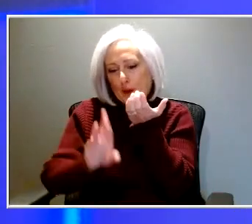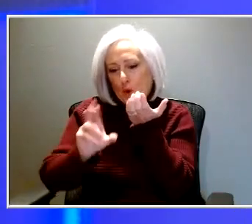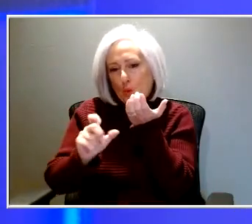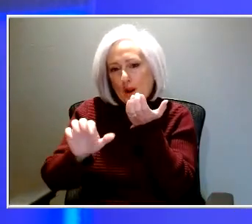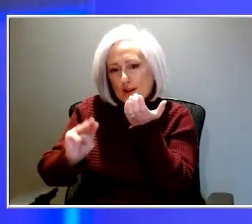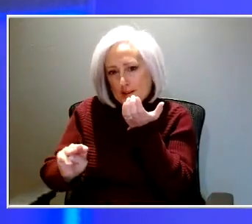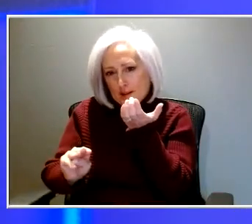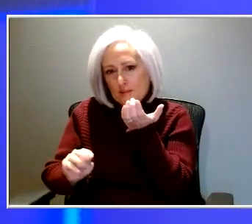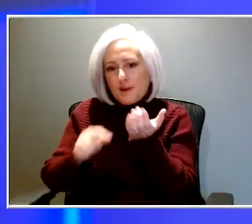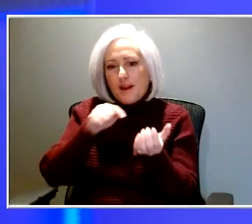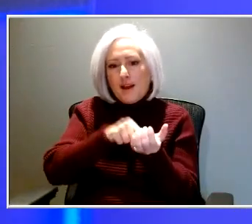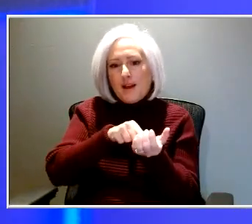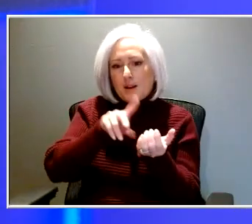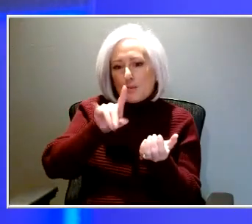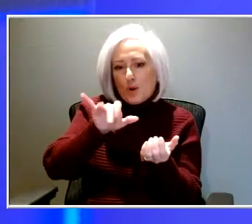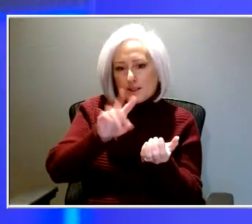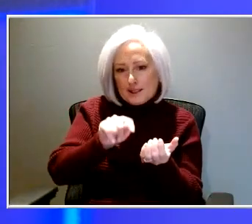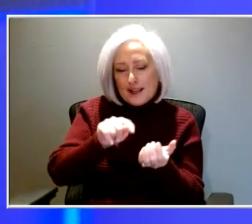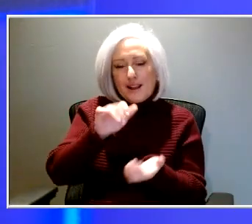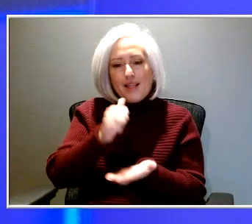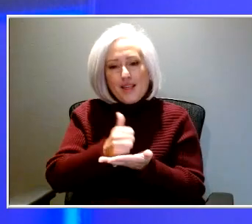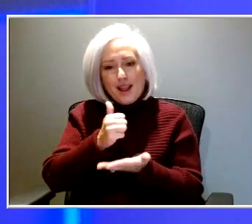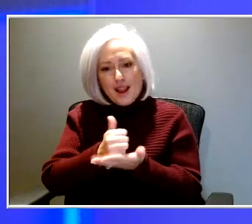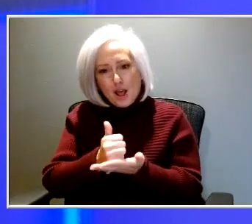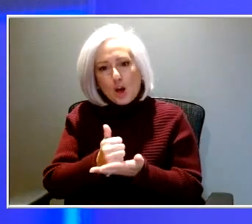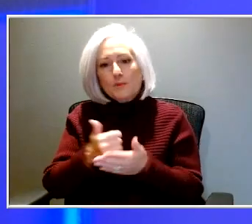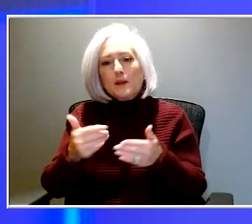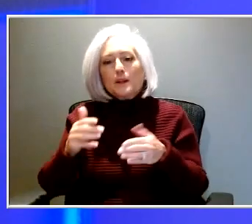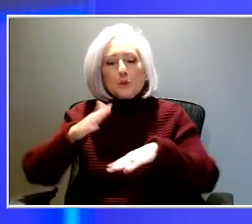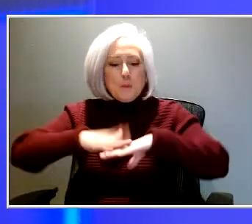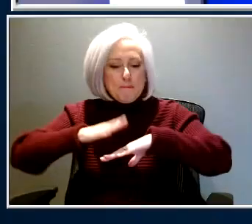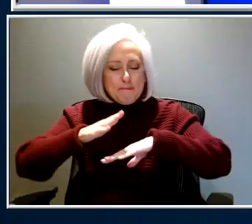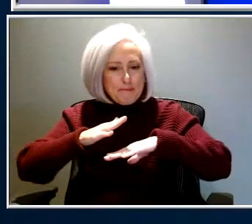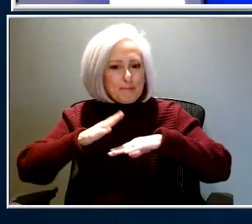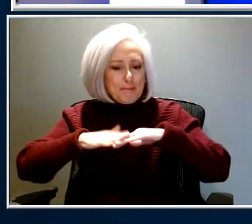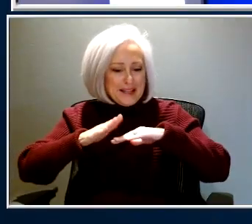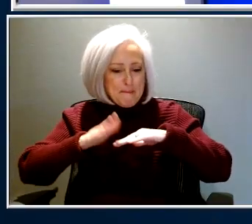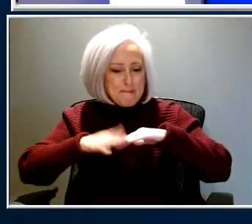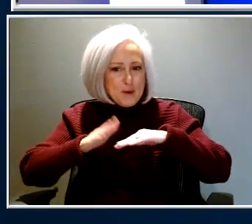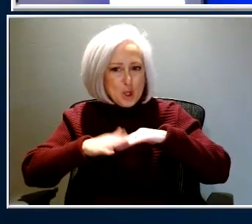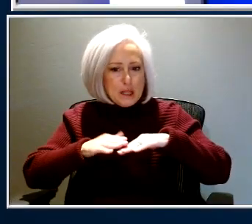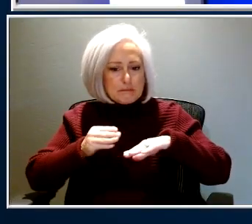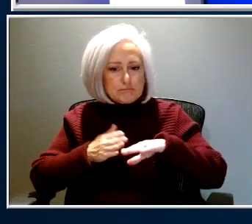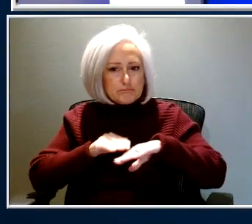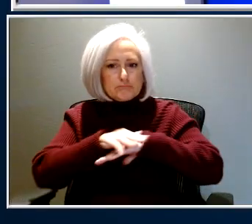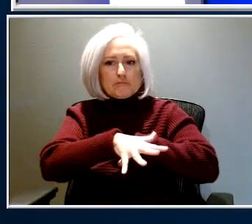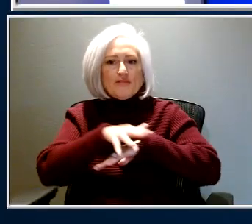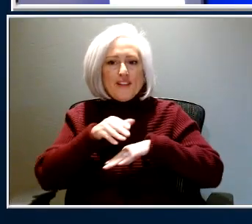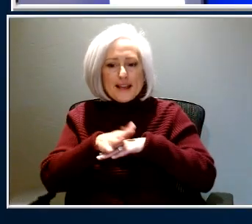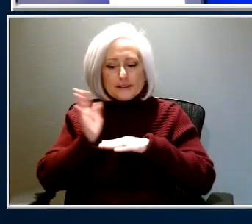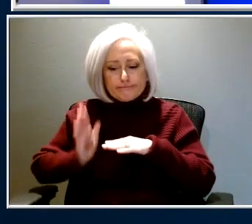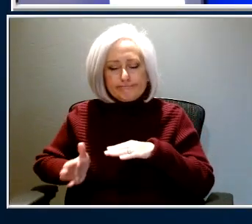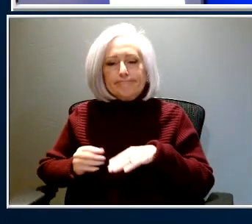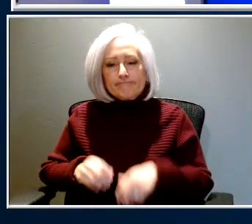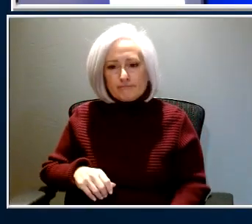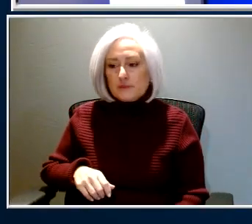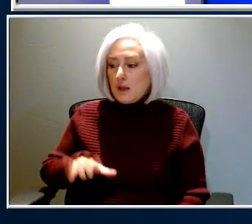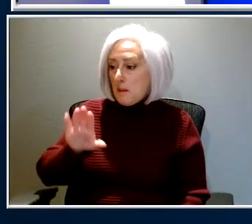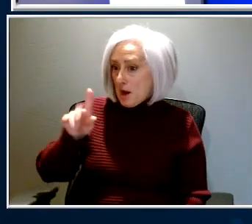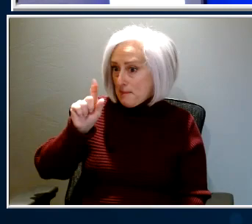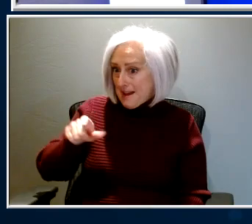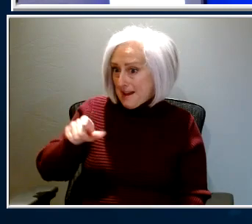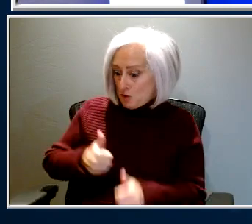rectum. And that's really worked very well to help us minimize side effects even further. So will Bob have any more follow-ups with you? Yes. So